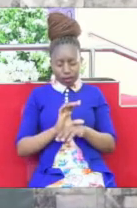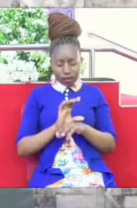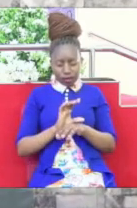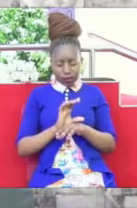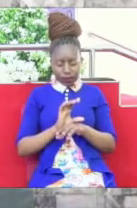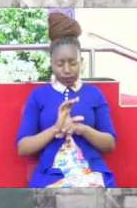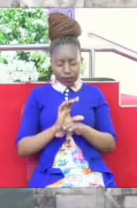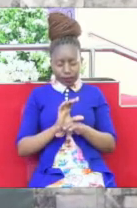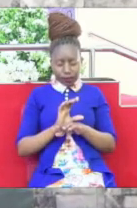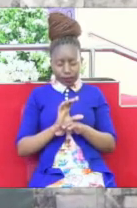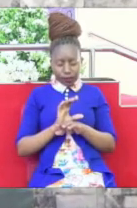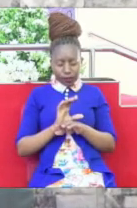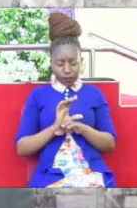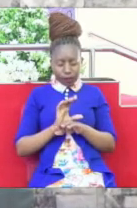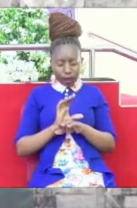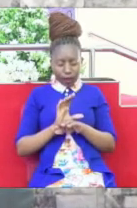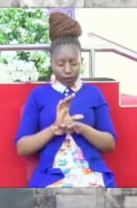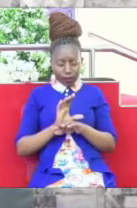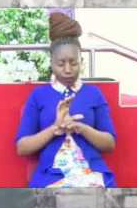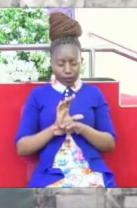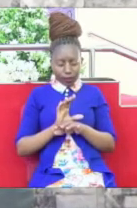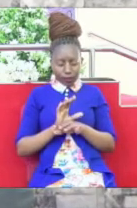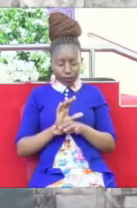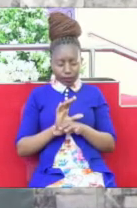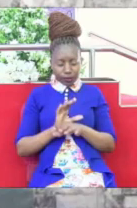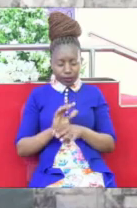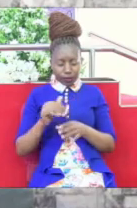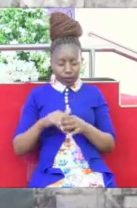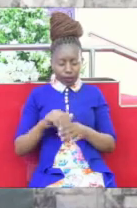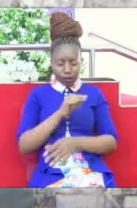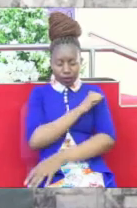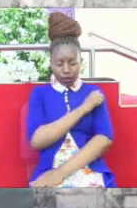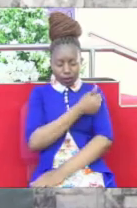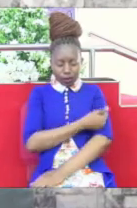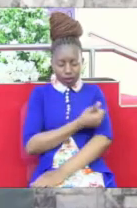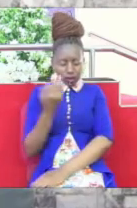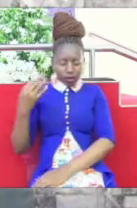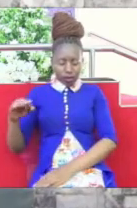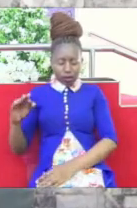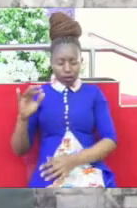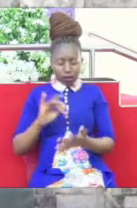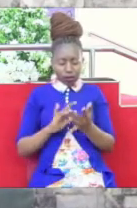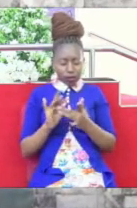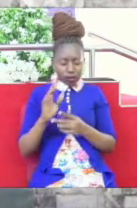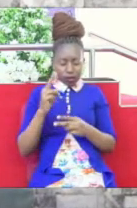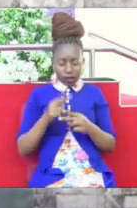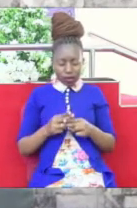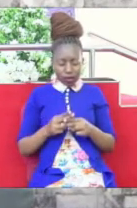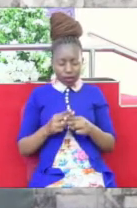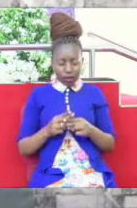In the authority of the name of Jesus, I bind